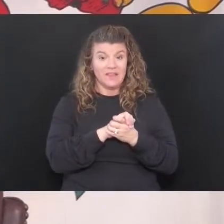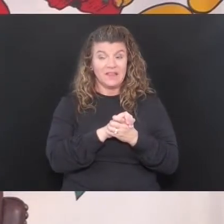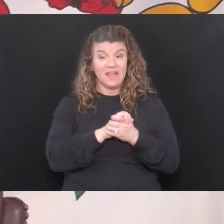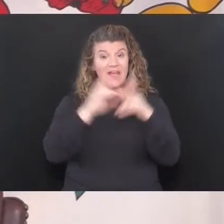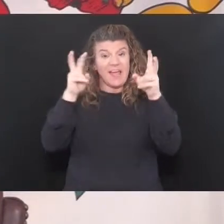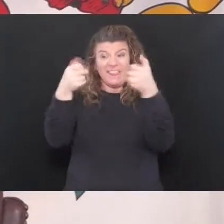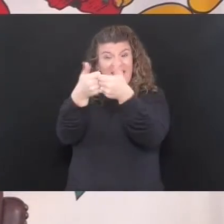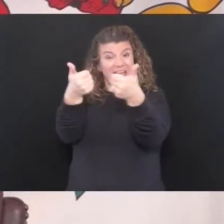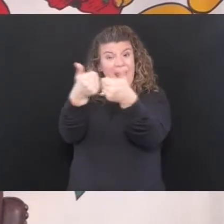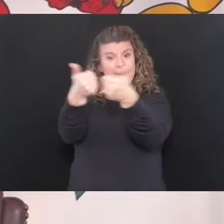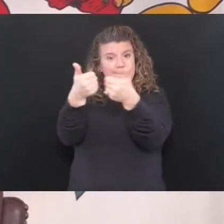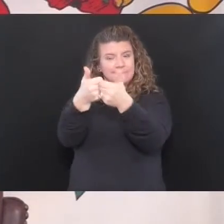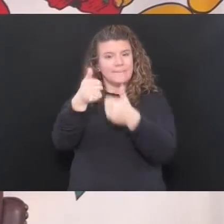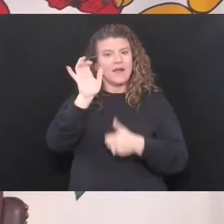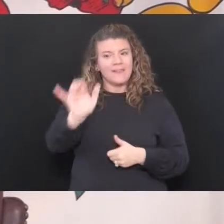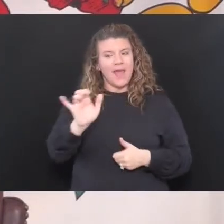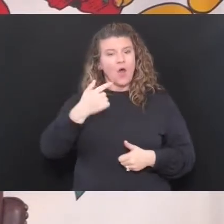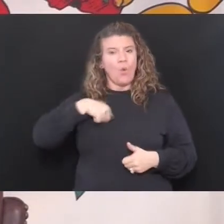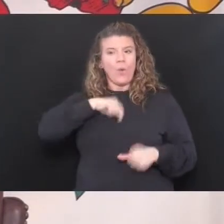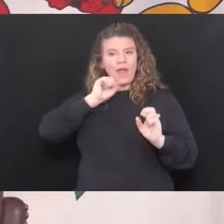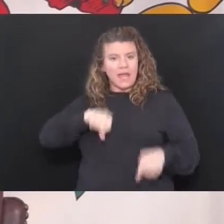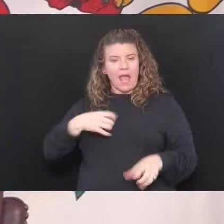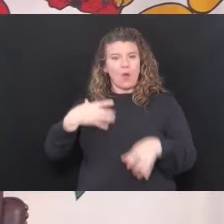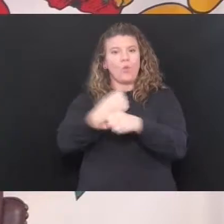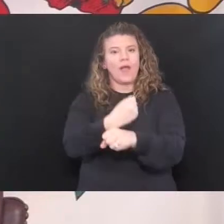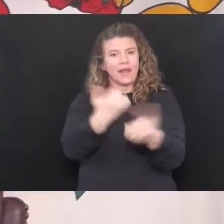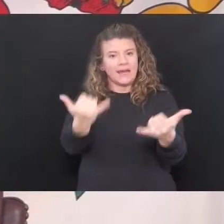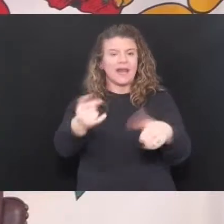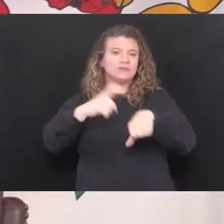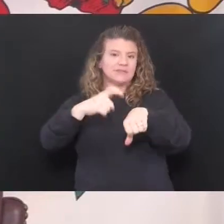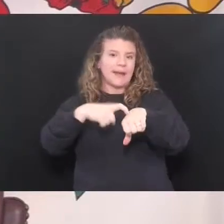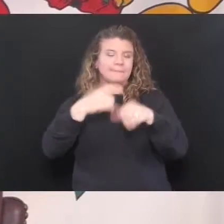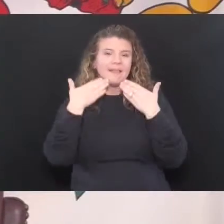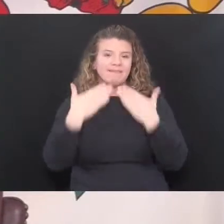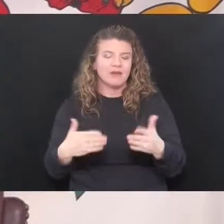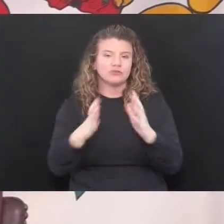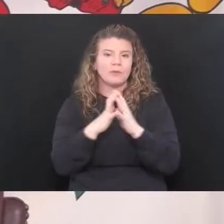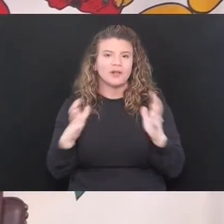to win. Right now is the time to win the game. Thank y'all